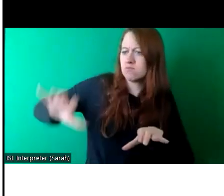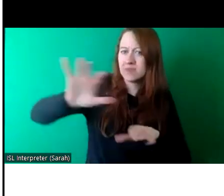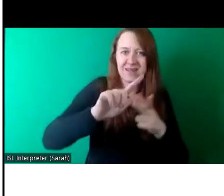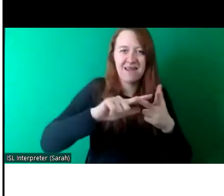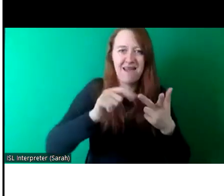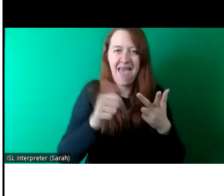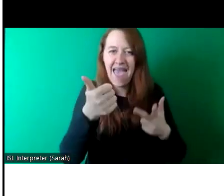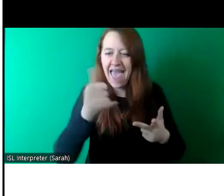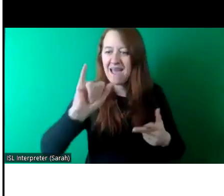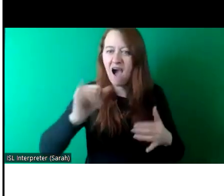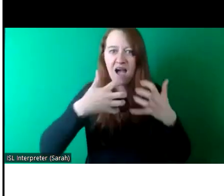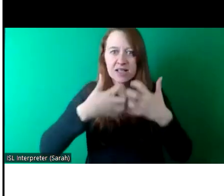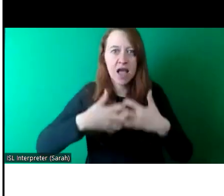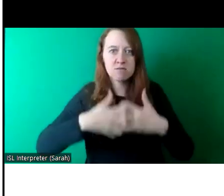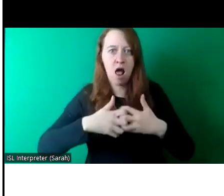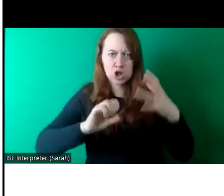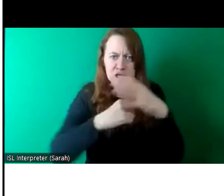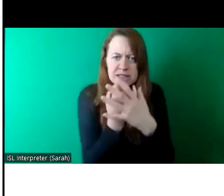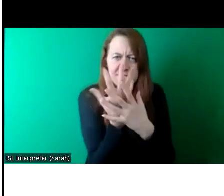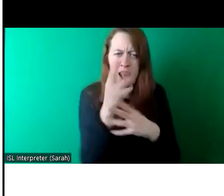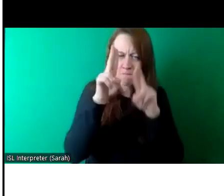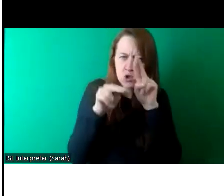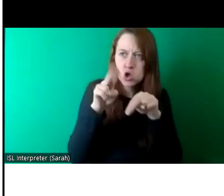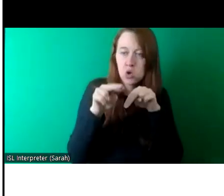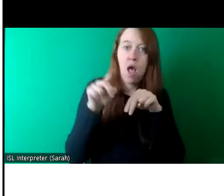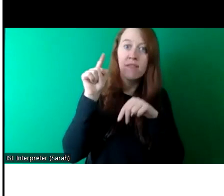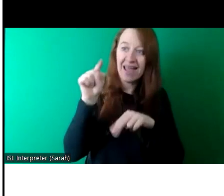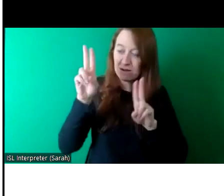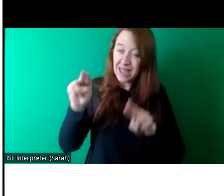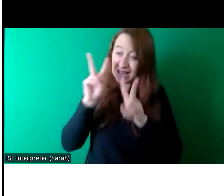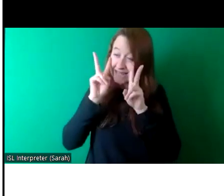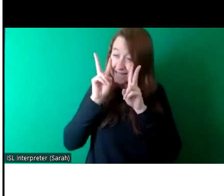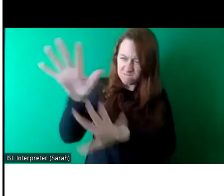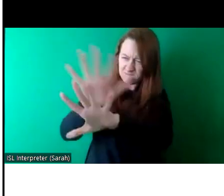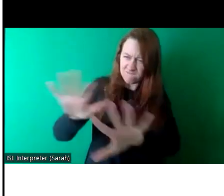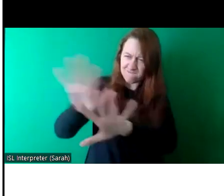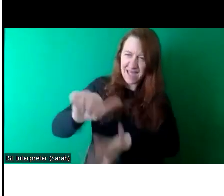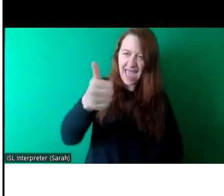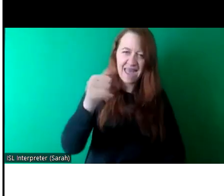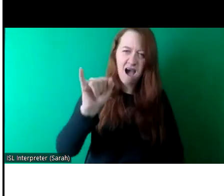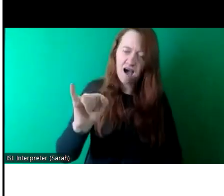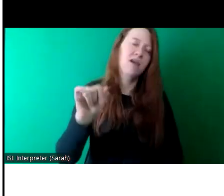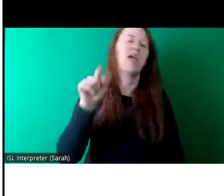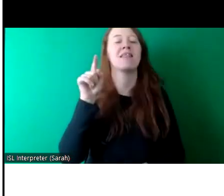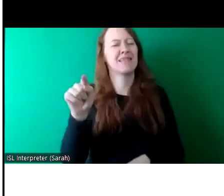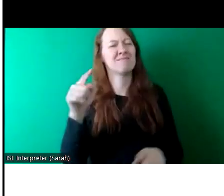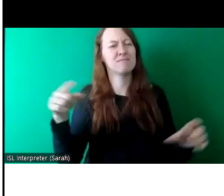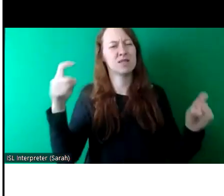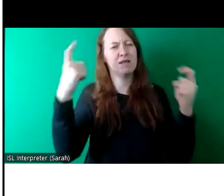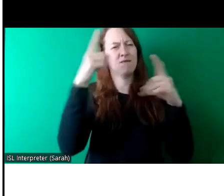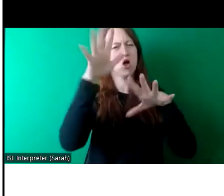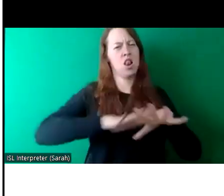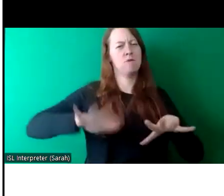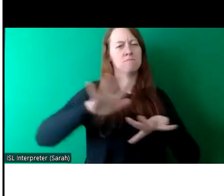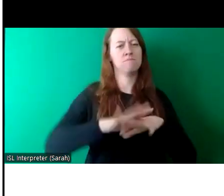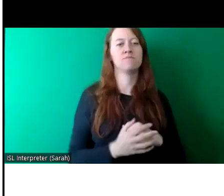technologies, which even challenge our eyes in terms of what we can see and what's true and what's not. So the UNDP in a